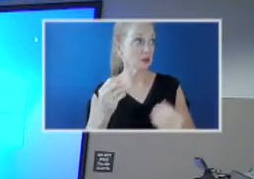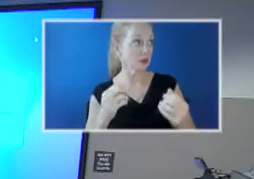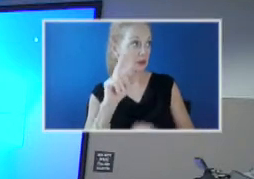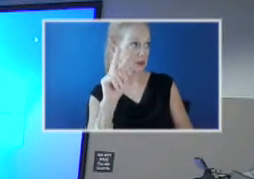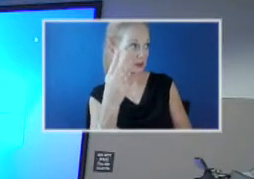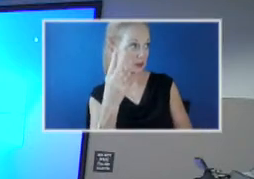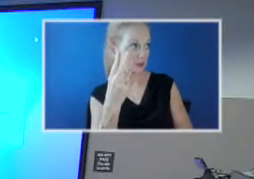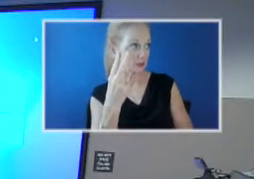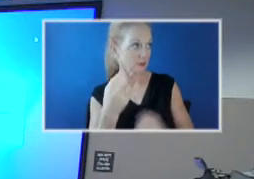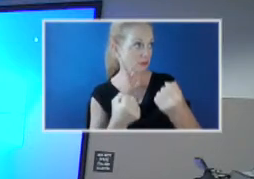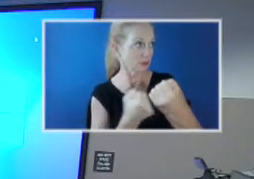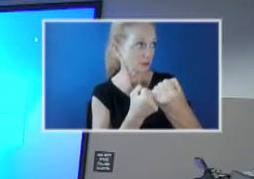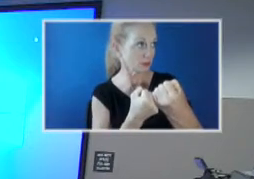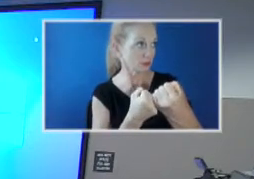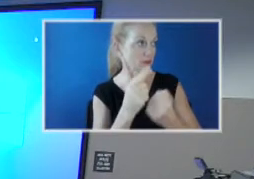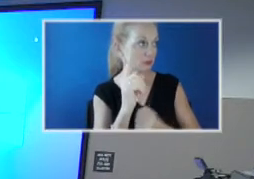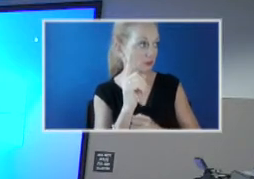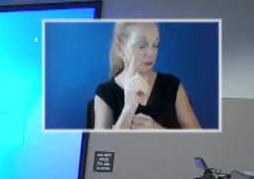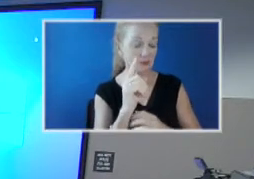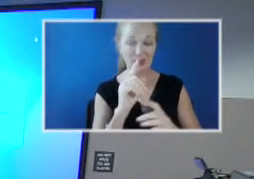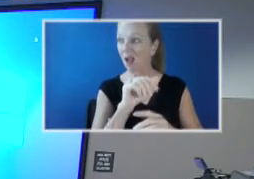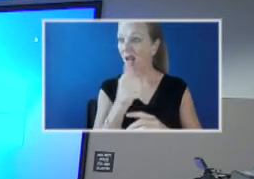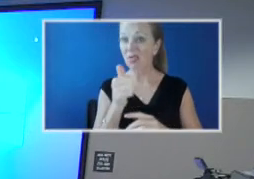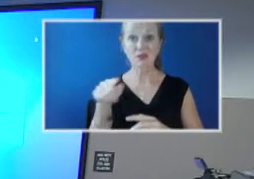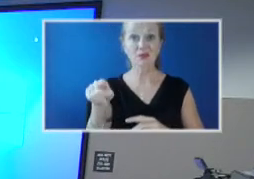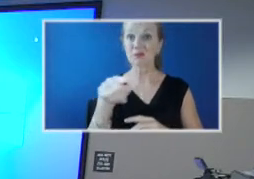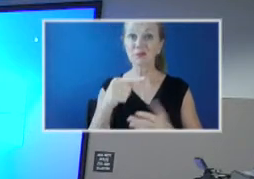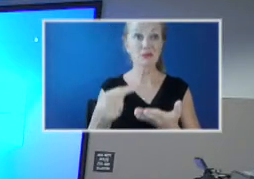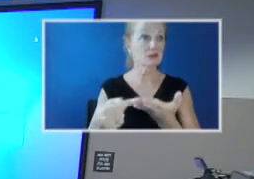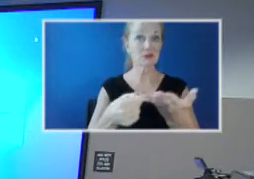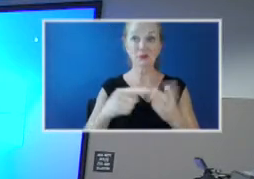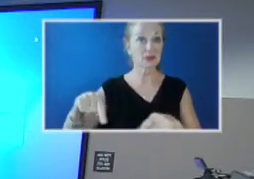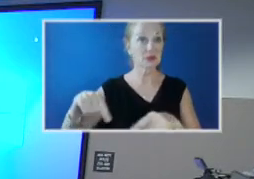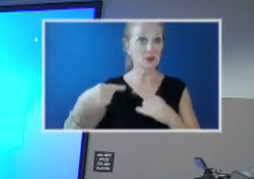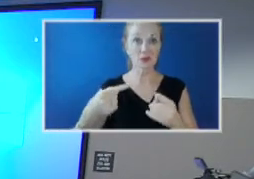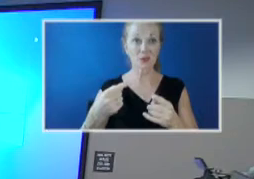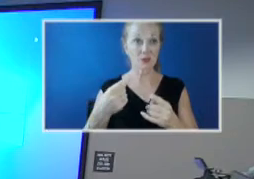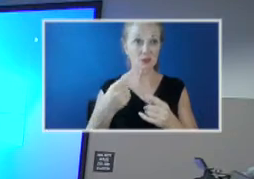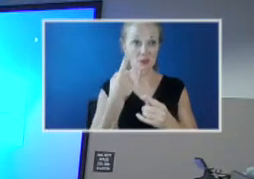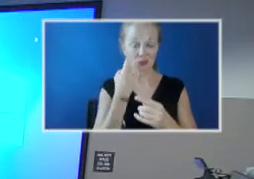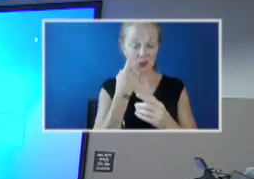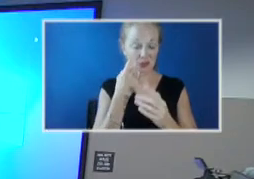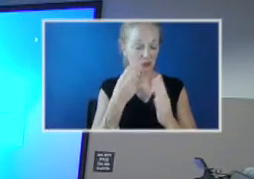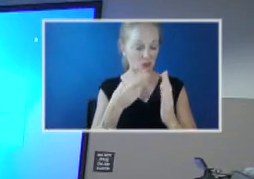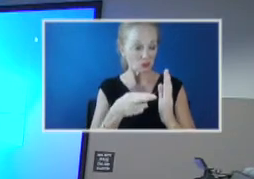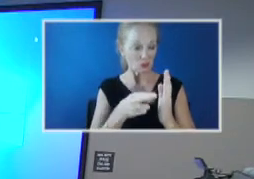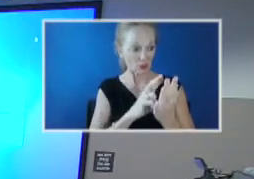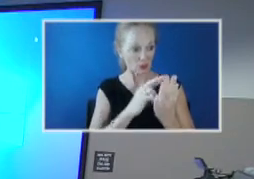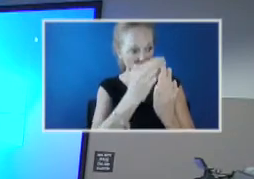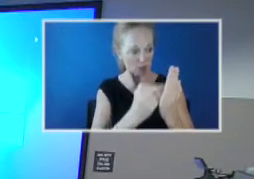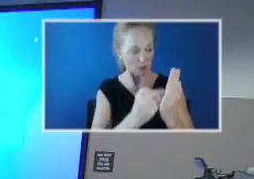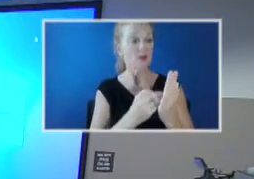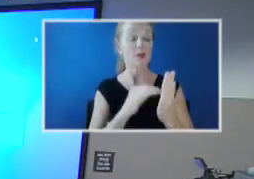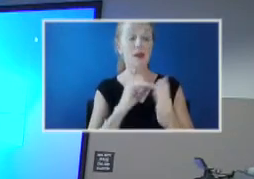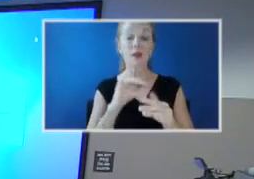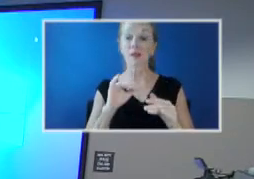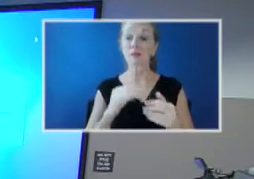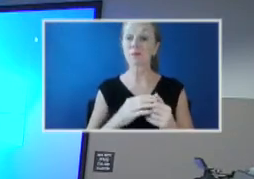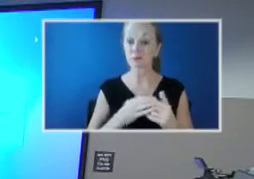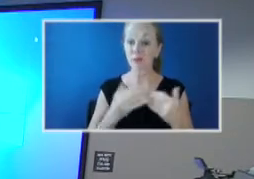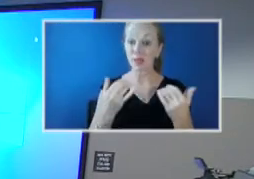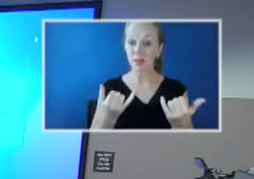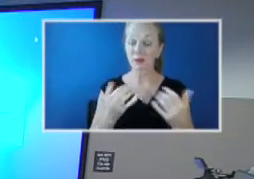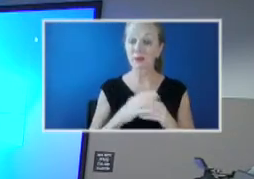a second. I don't think there's any discussion since we just walked through the items. So with that, if you would raise